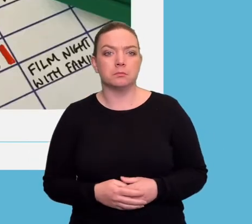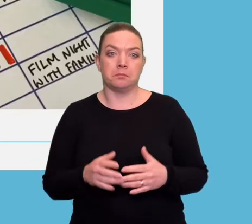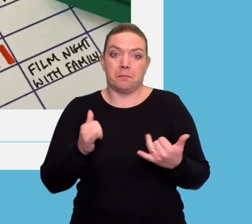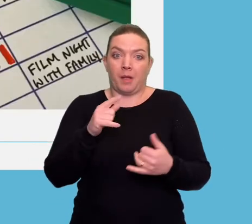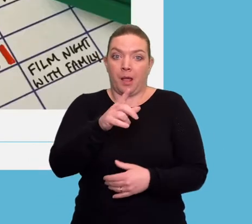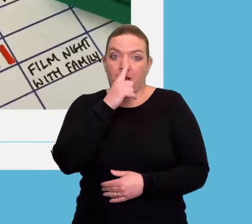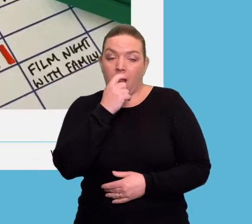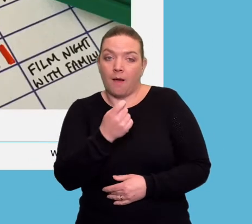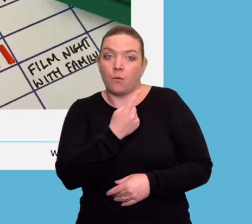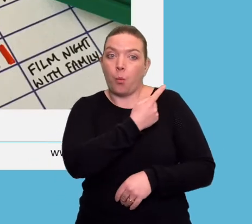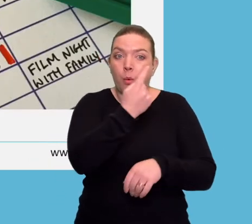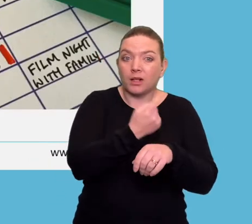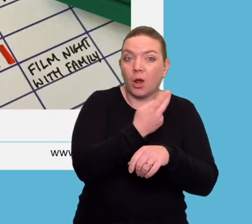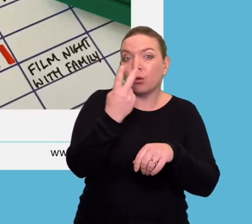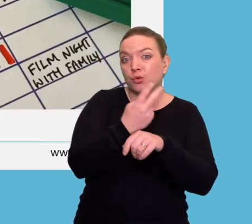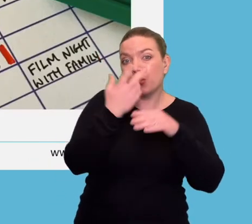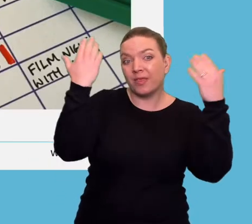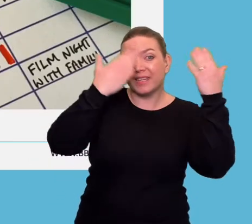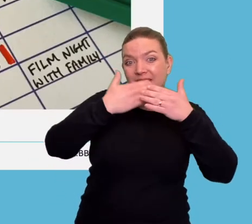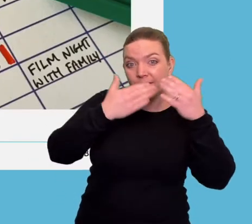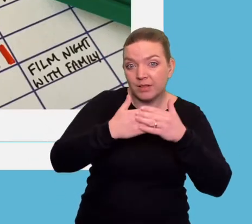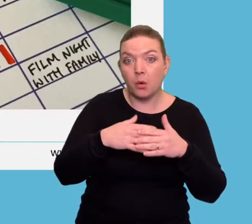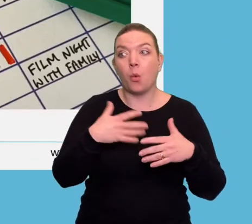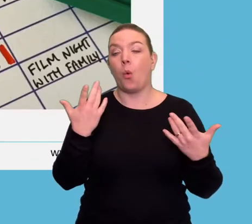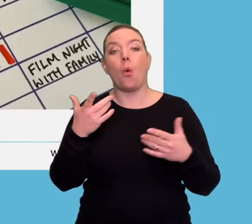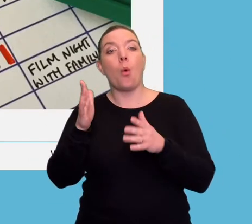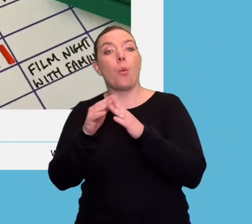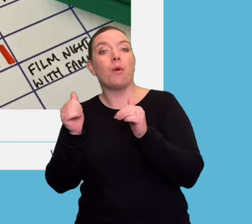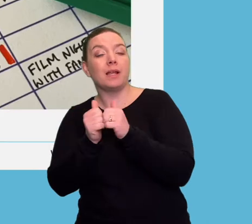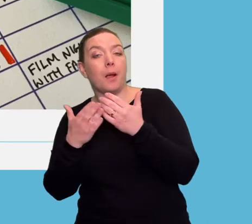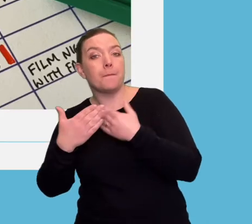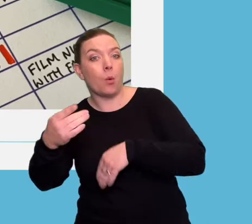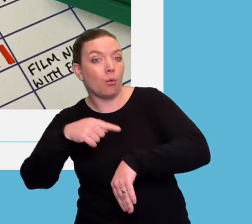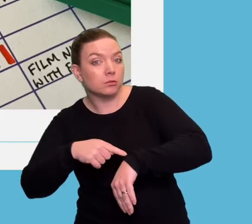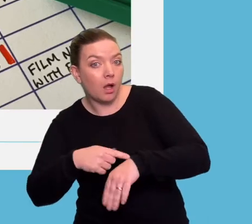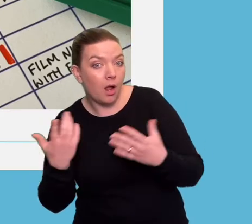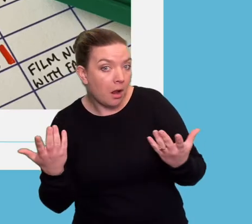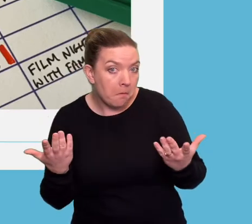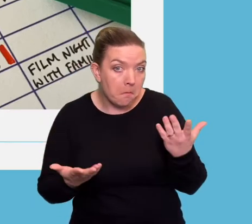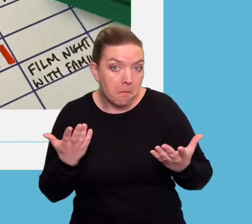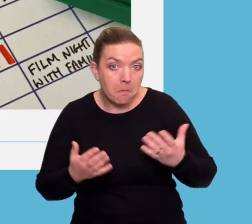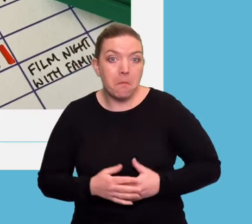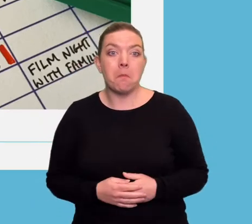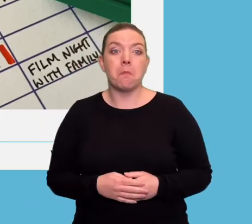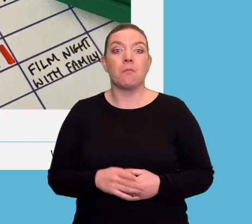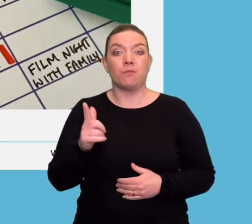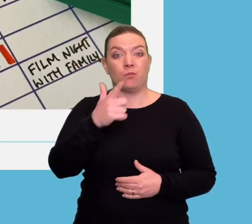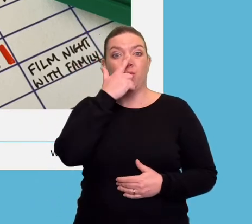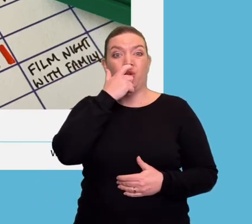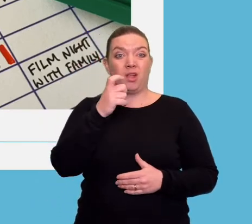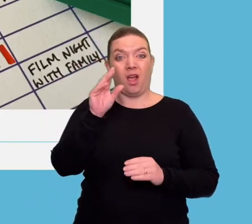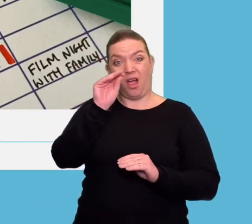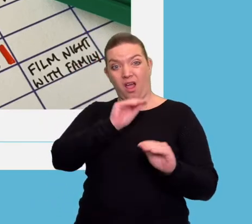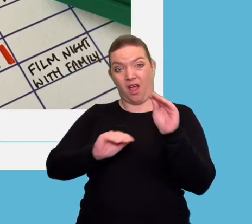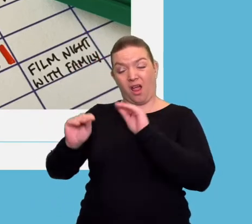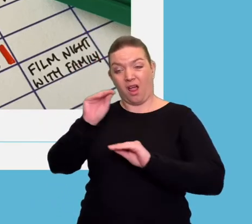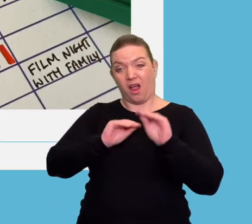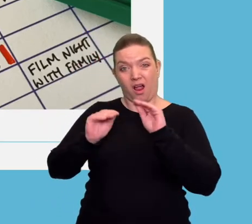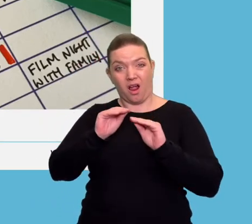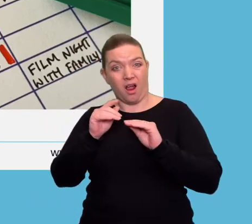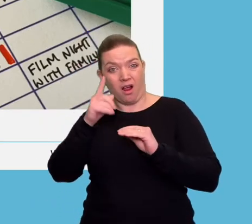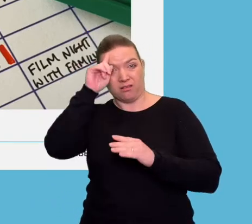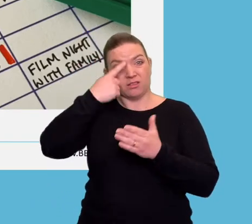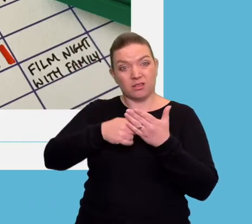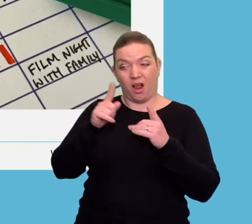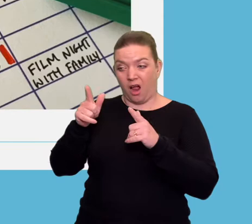Do you have an hour or two in the evenings or perhaps more time on the weekend? And as I said, you can use these moments to give 100% of your focus